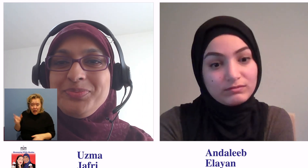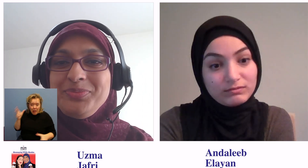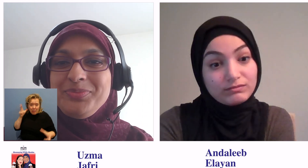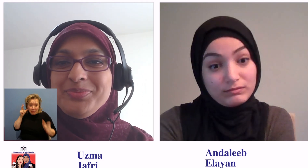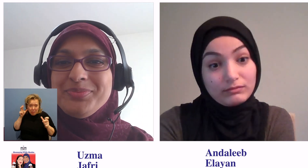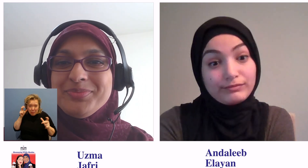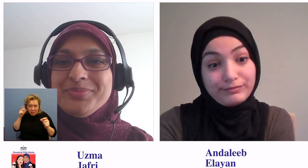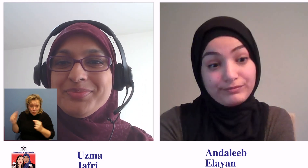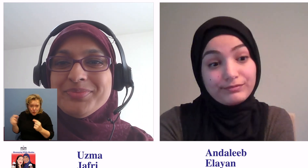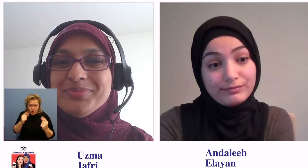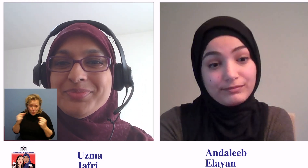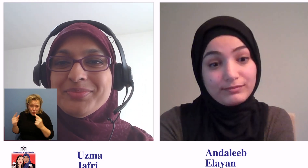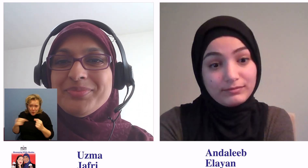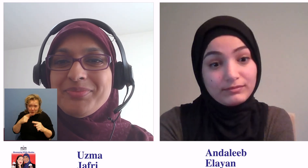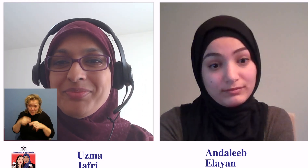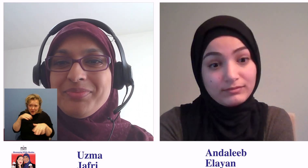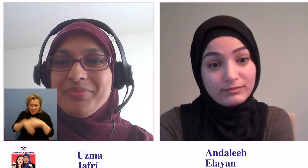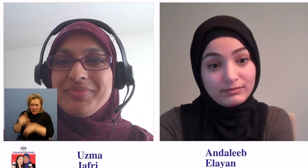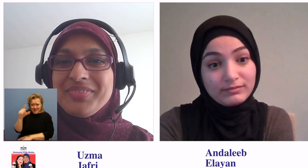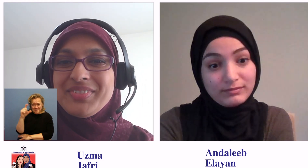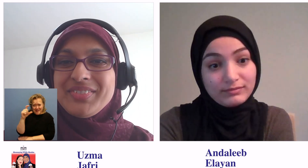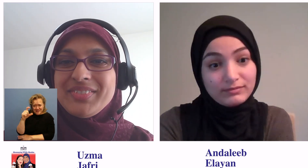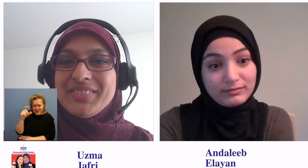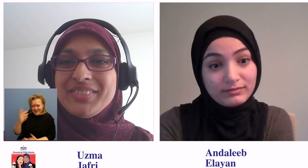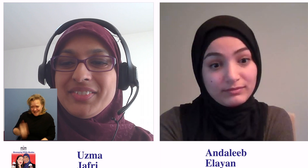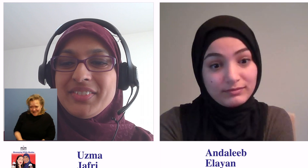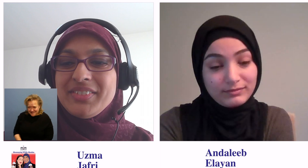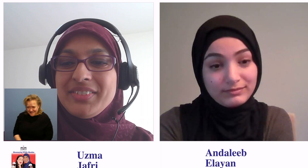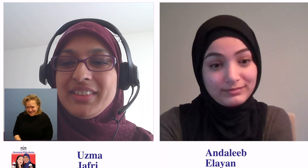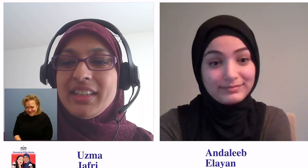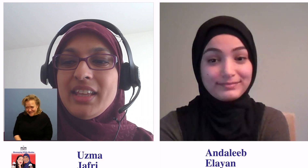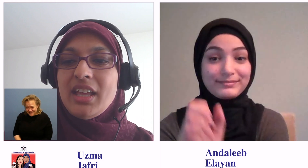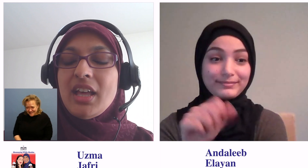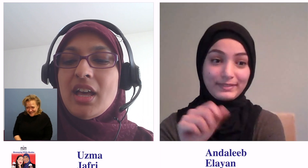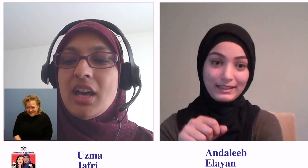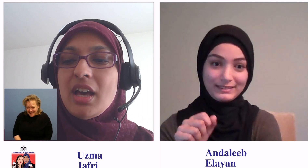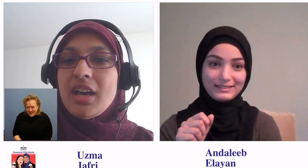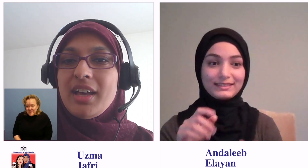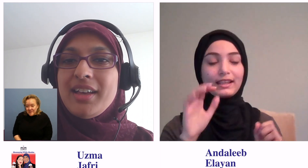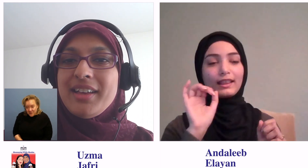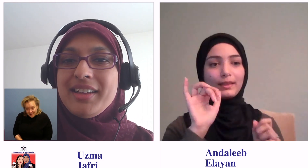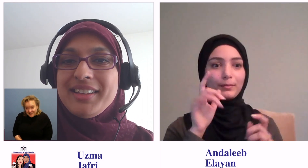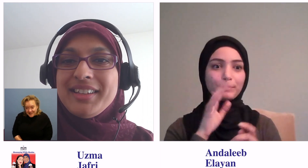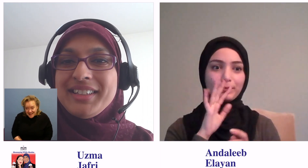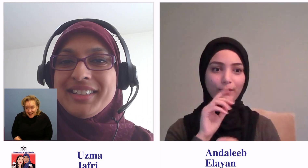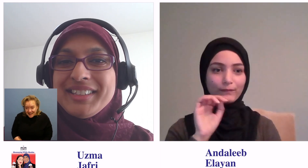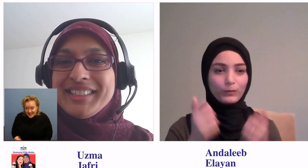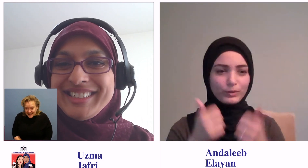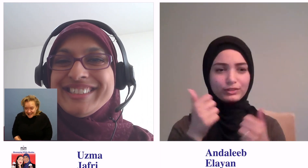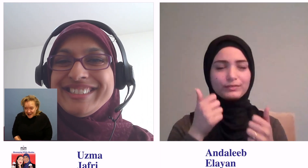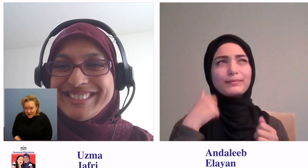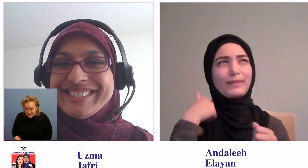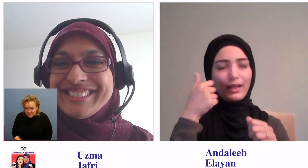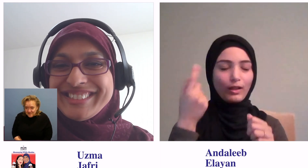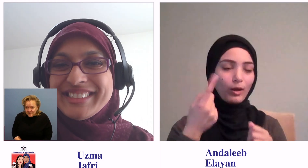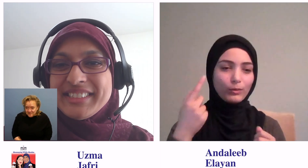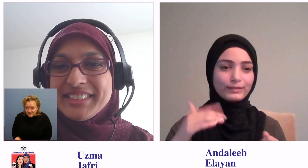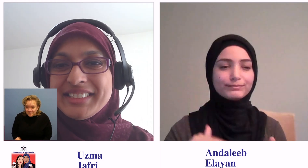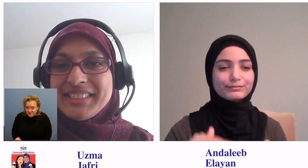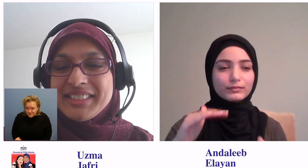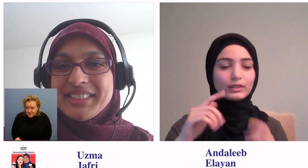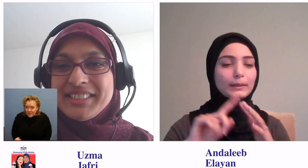well, there is that. Yes. Um,